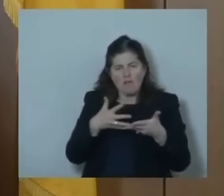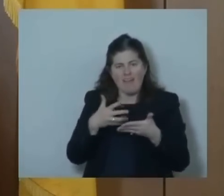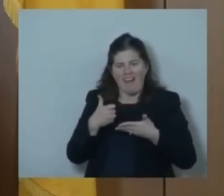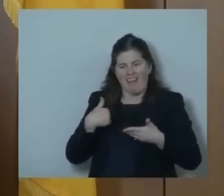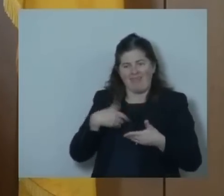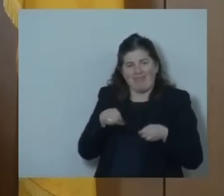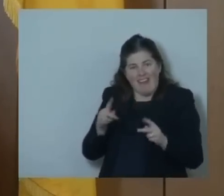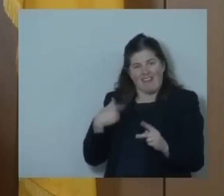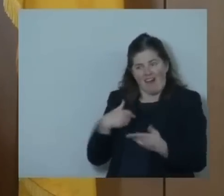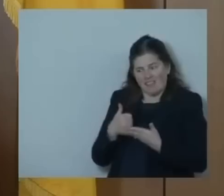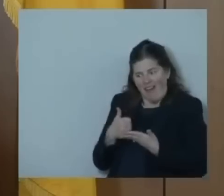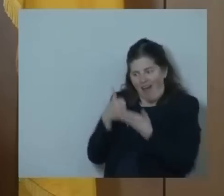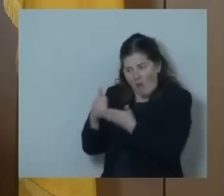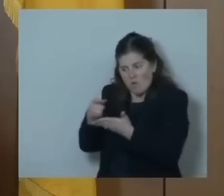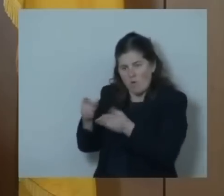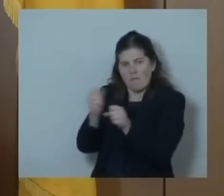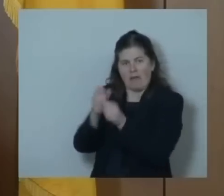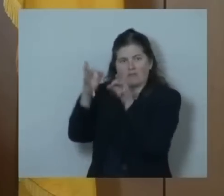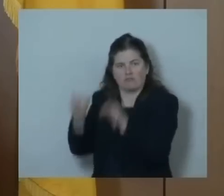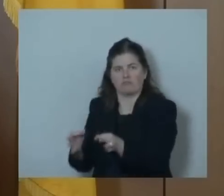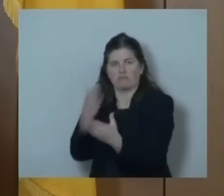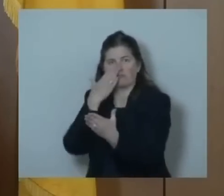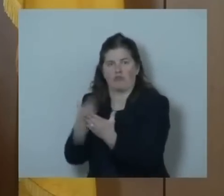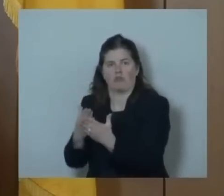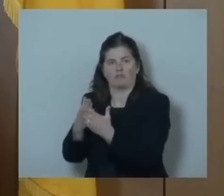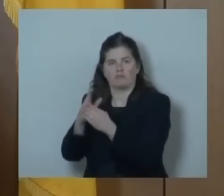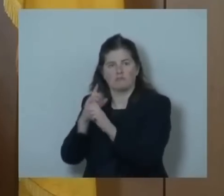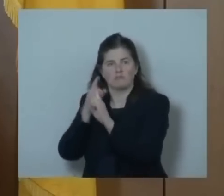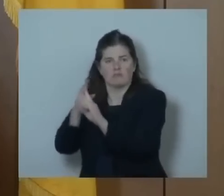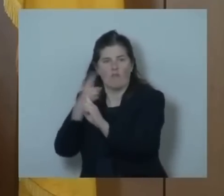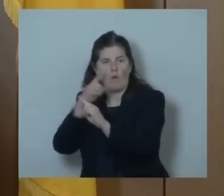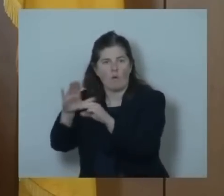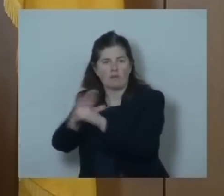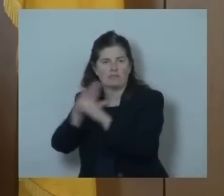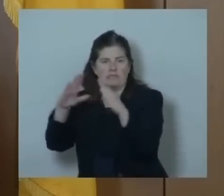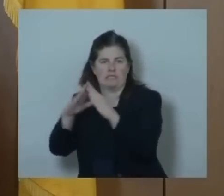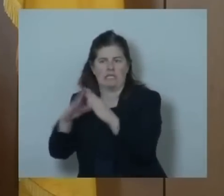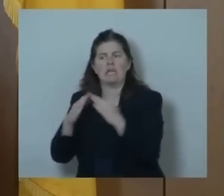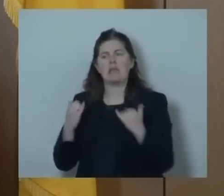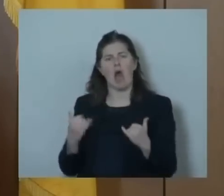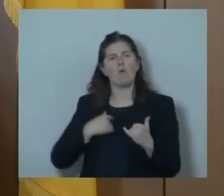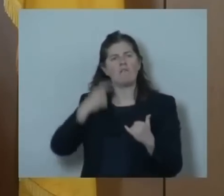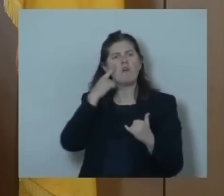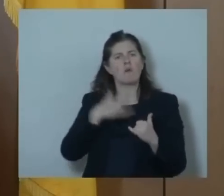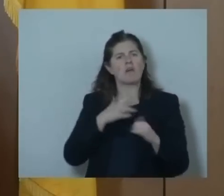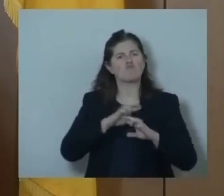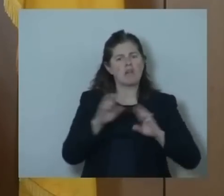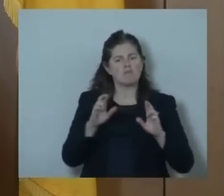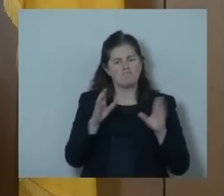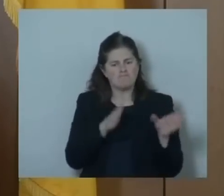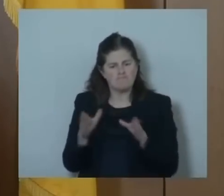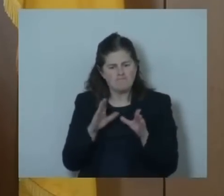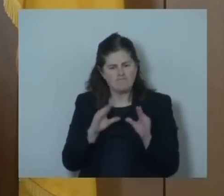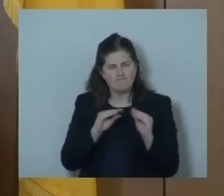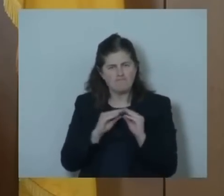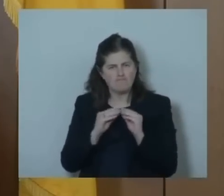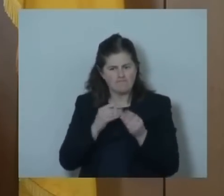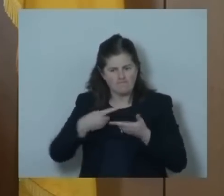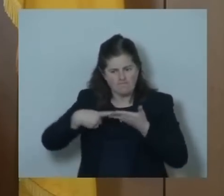public health and economic recovery decisions. We're now in a place, we think, to do that productively. So that's my